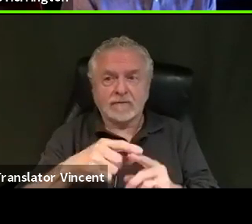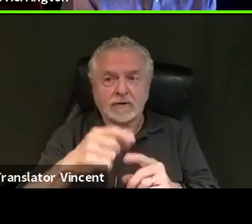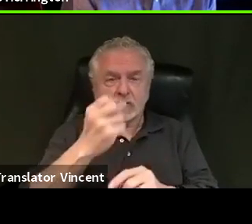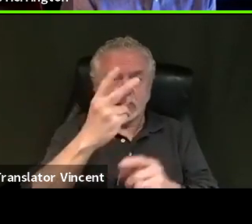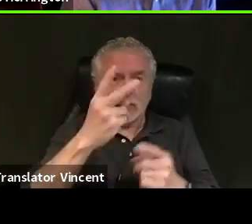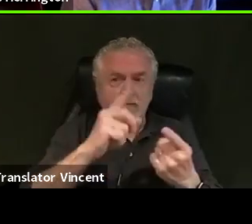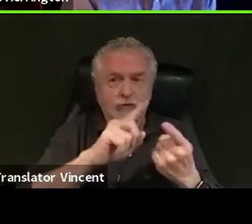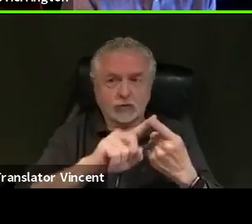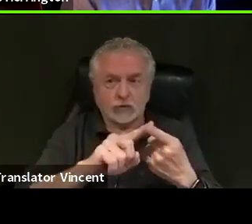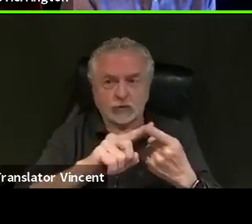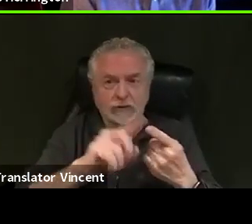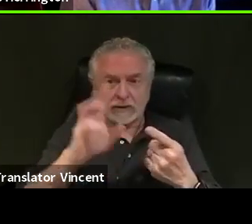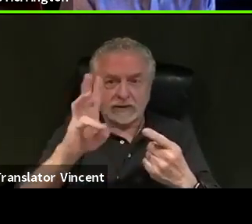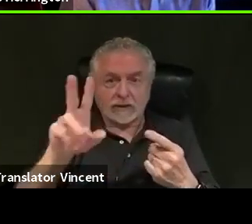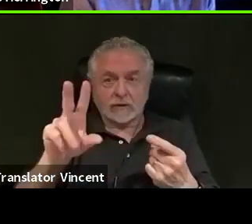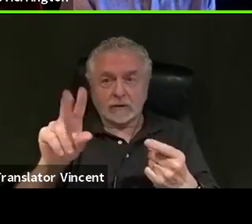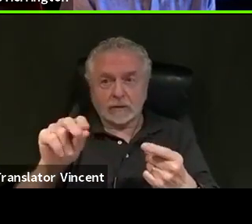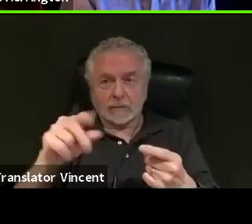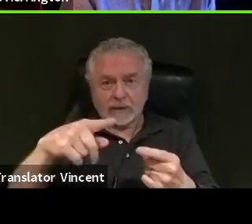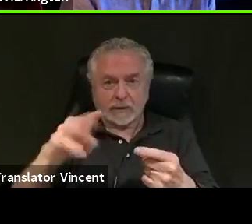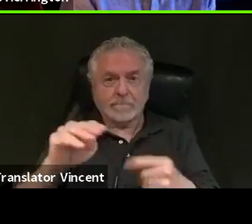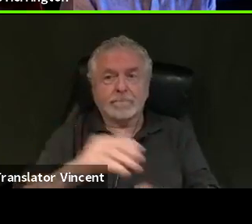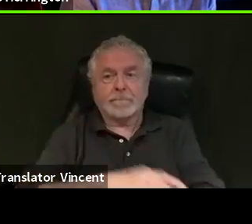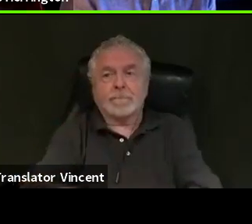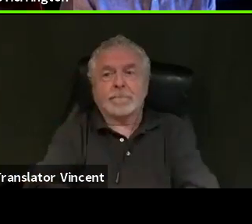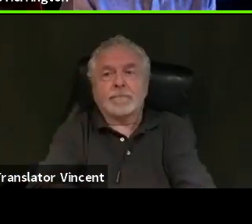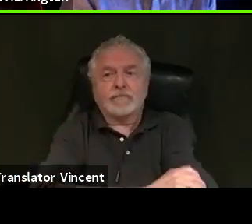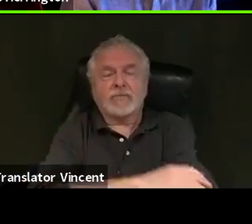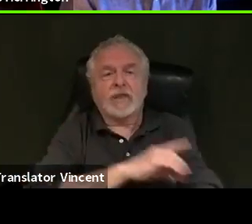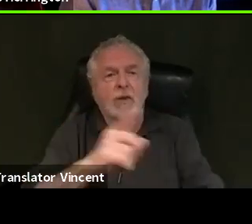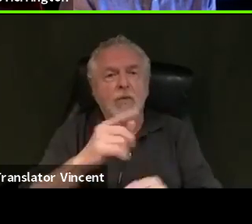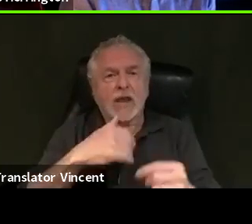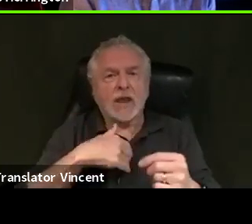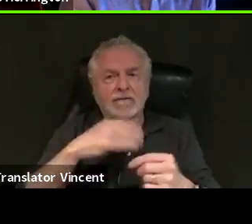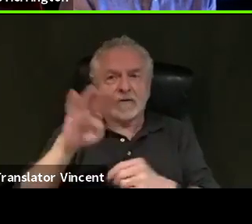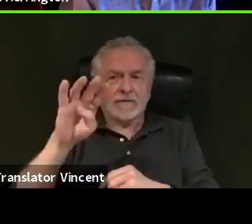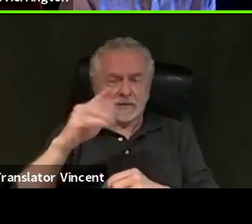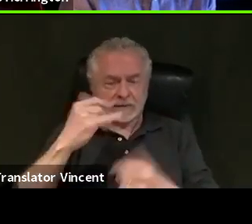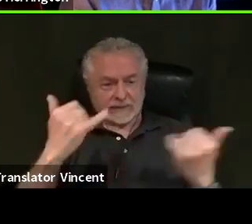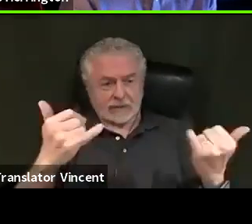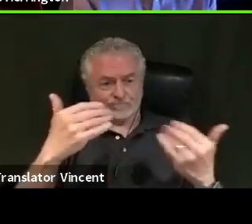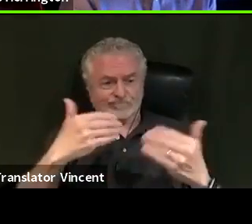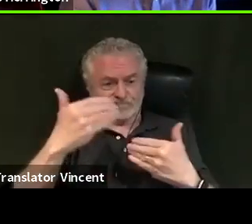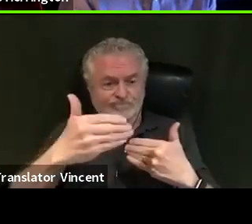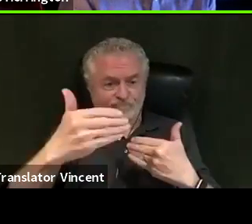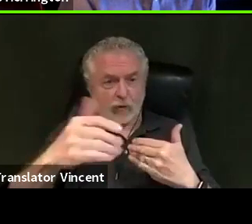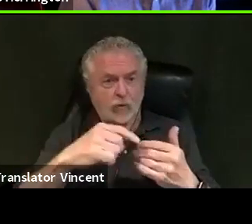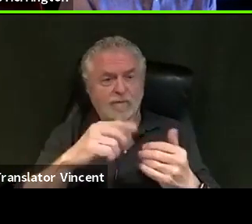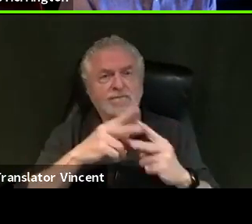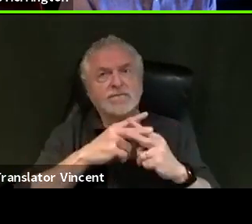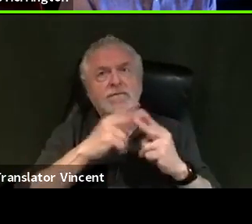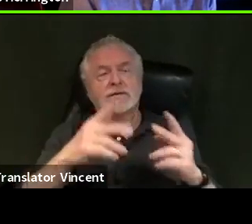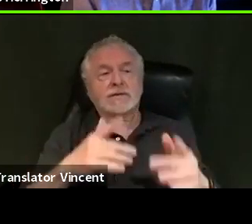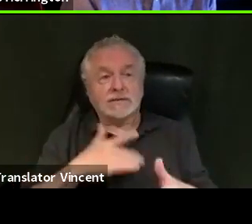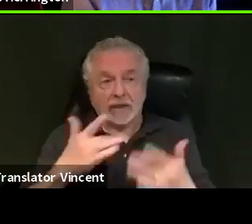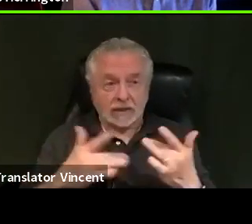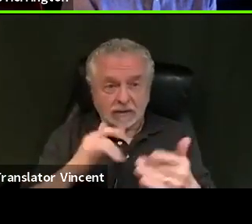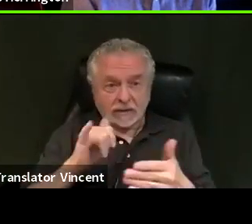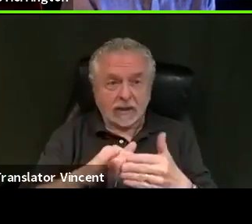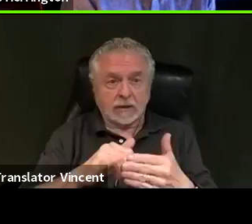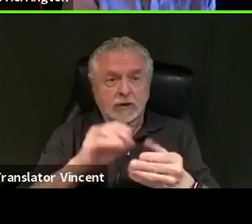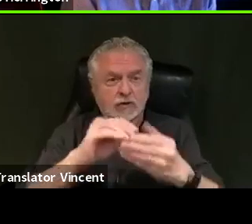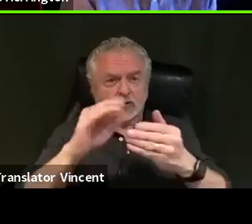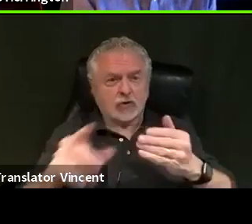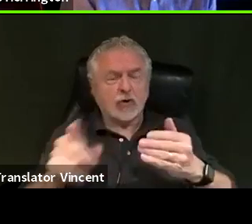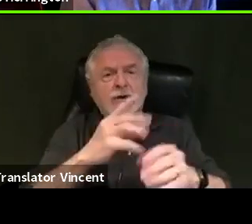12 to 6:30 p.m. So that's what we have on the forefront right now. But we are very excited that our